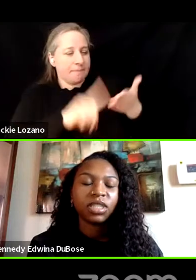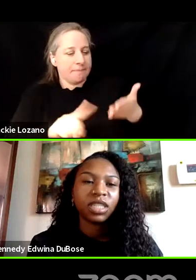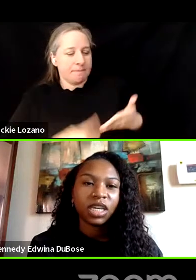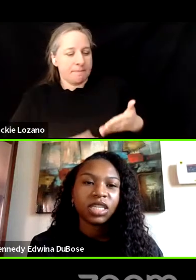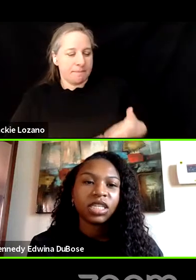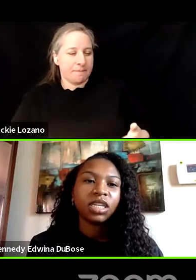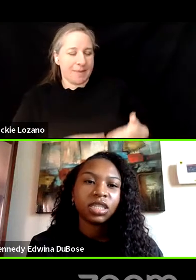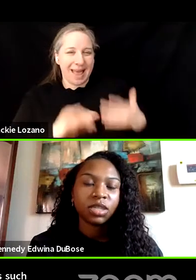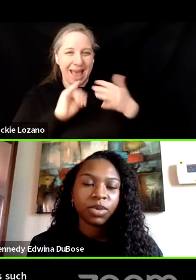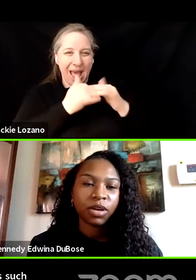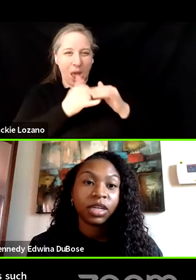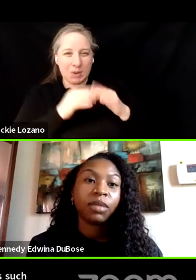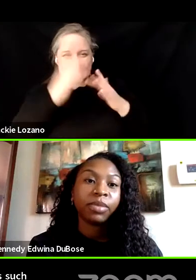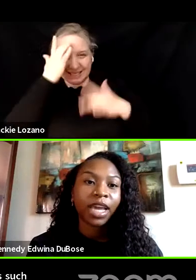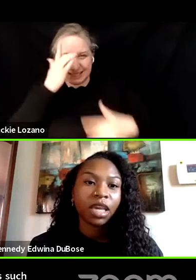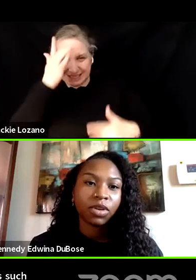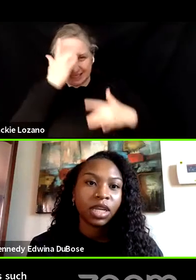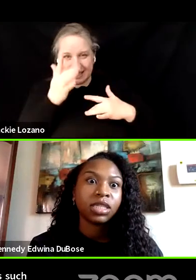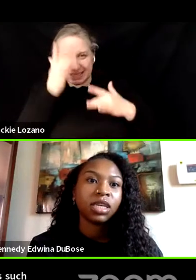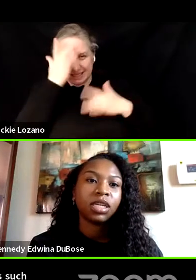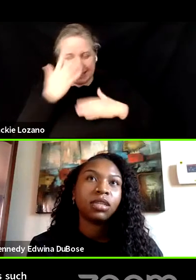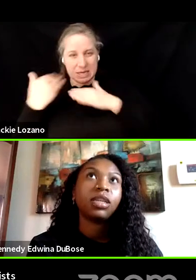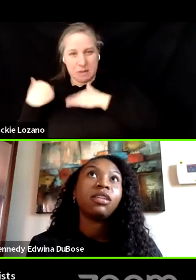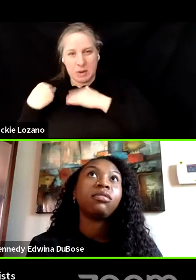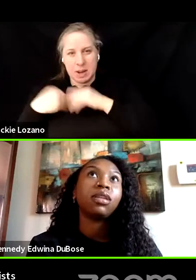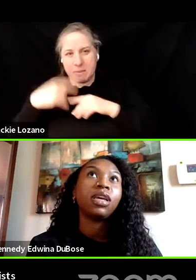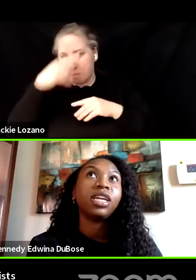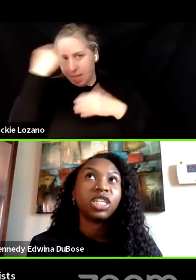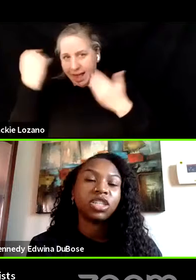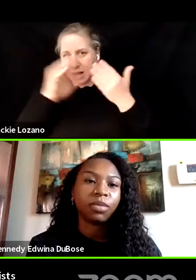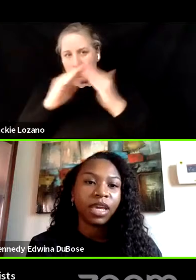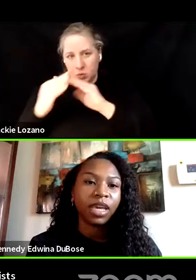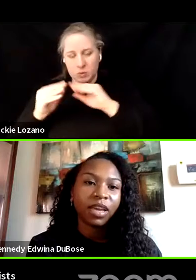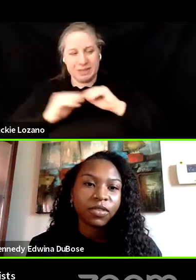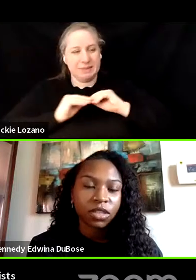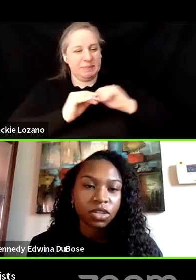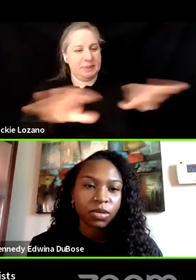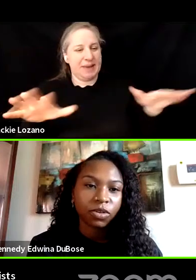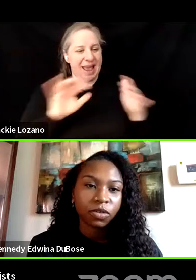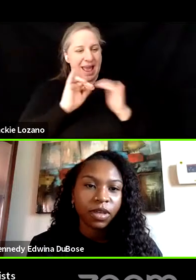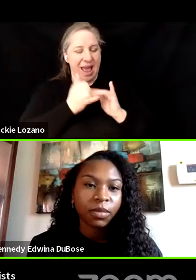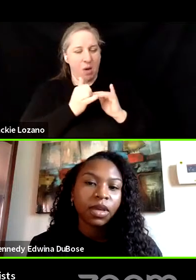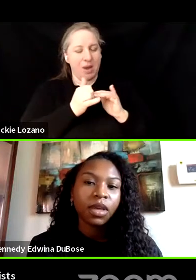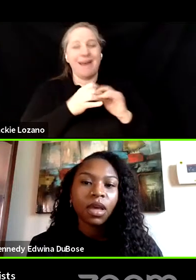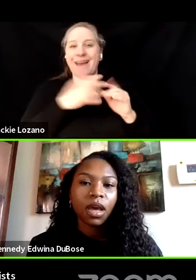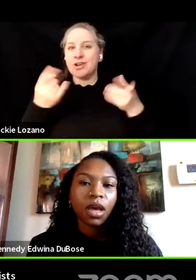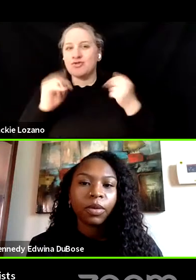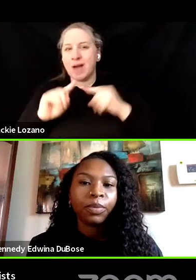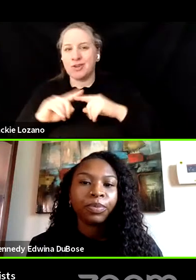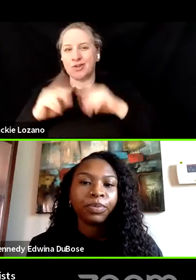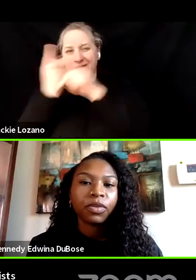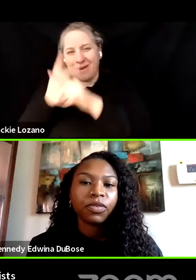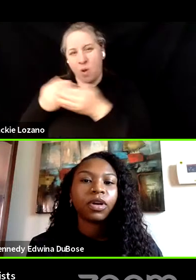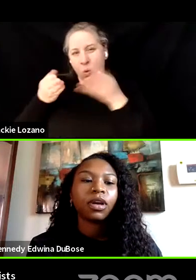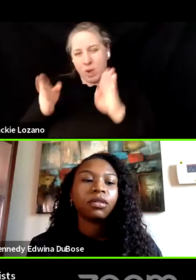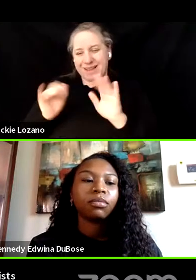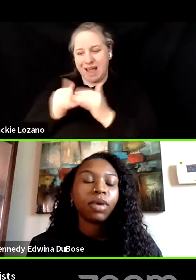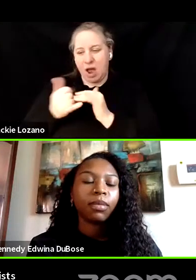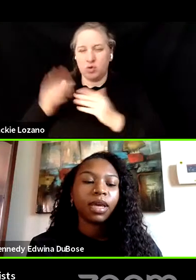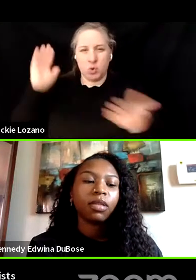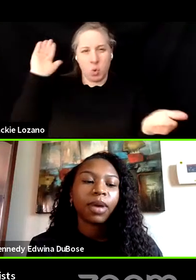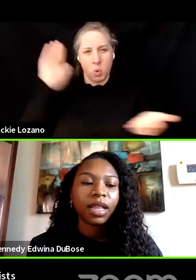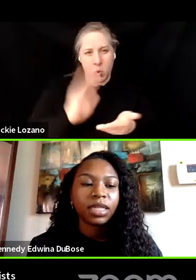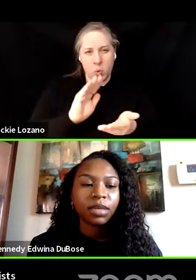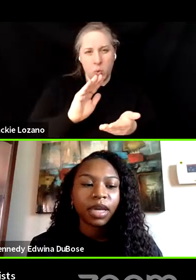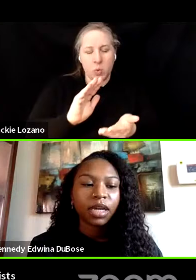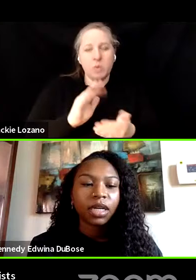of disease and disease burden in Black communities in addition to making efforts to improve them. For